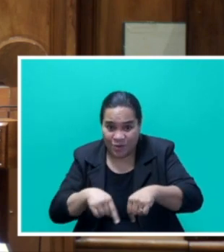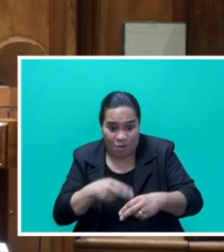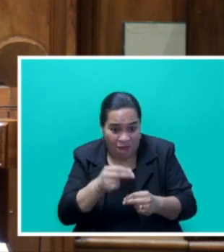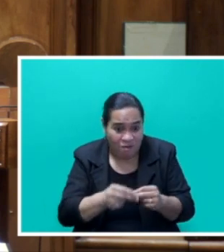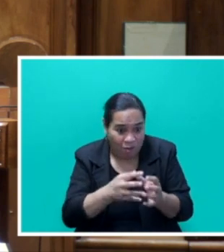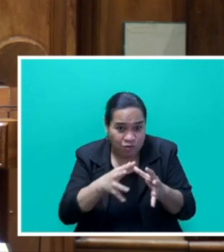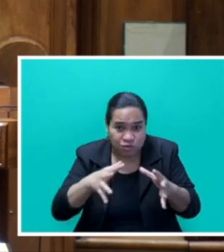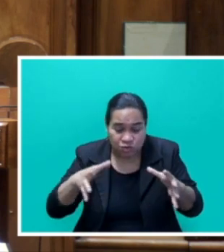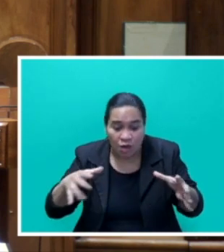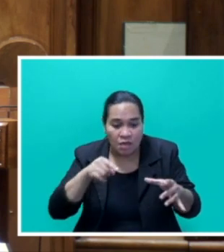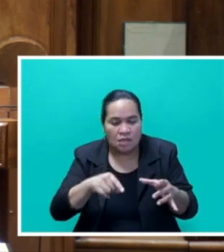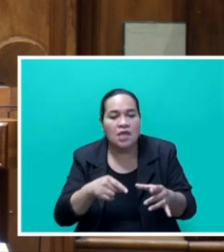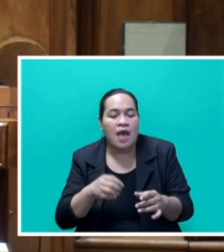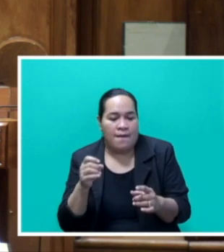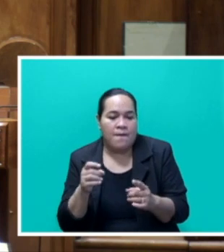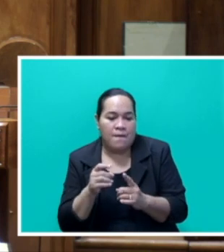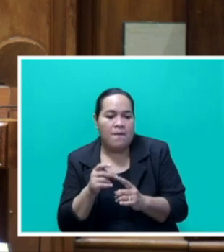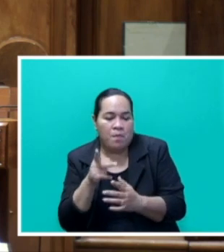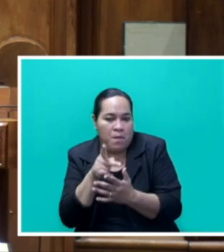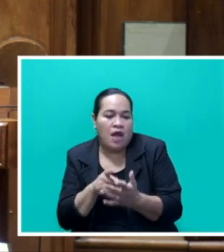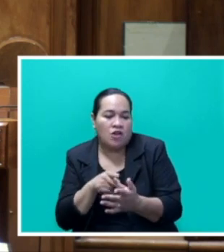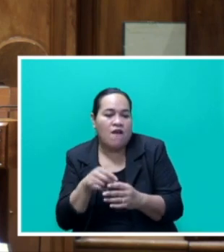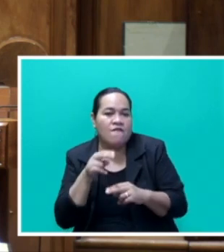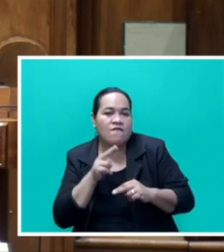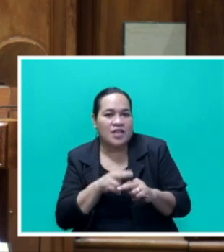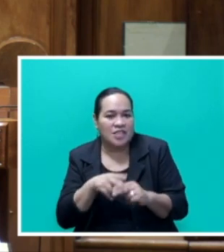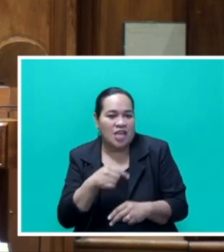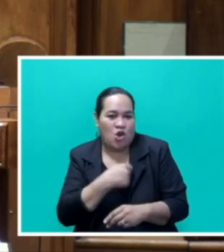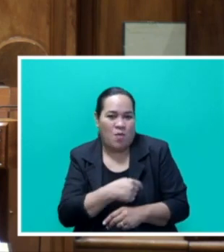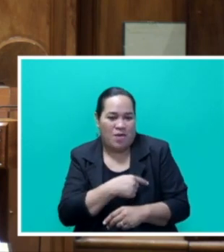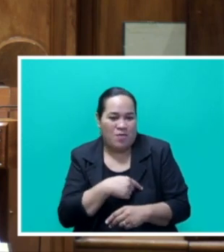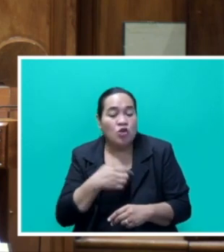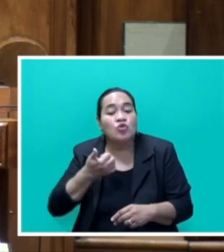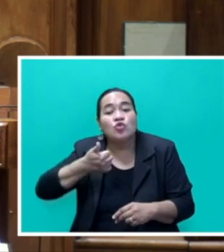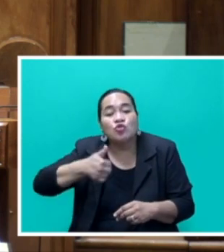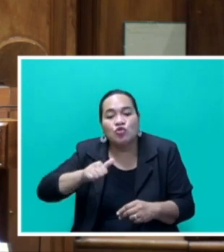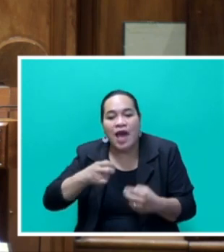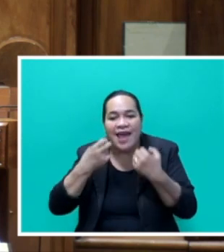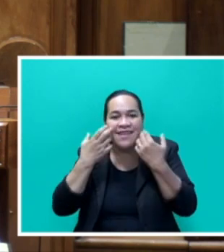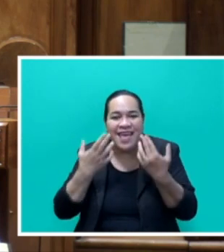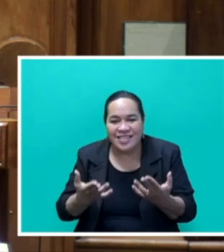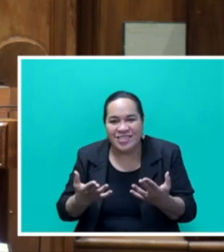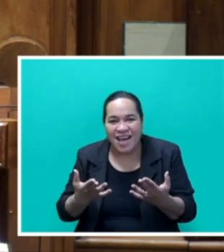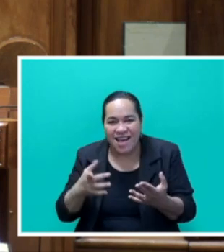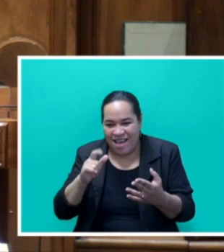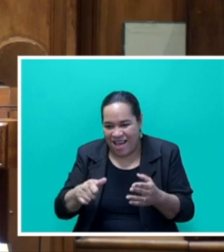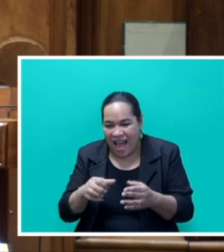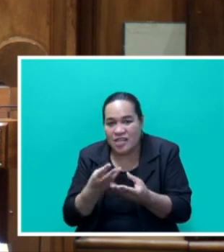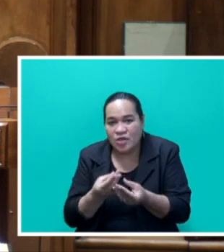are a major part of Fiji's commitment to use nature-based solutions to address the impacts of climate